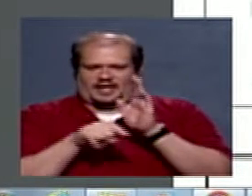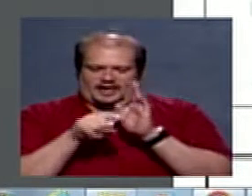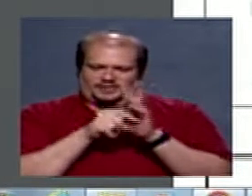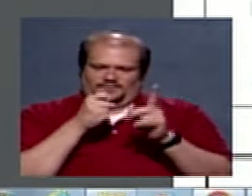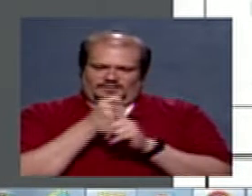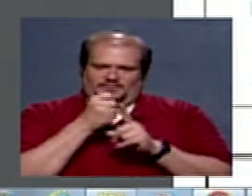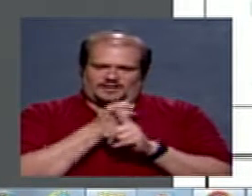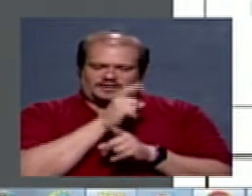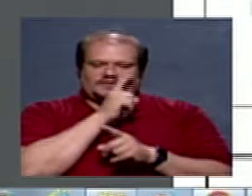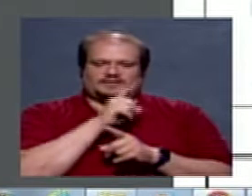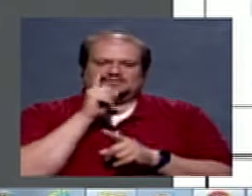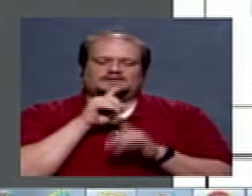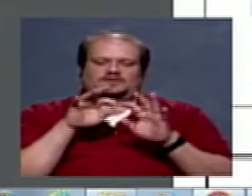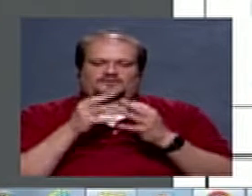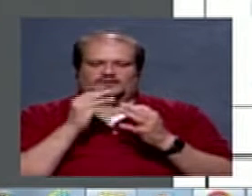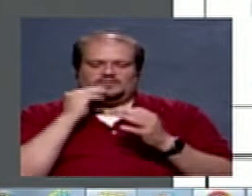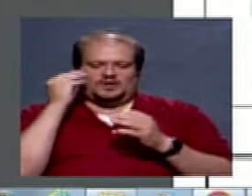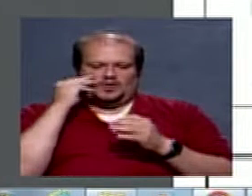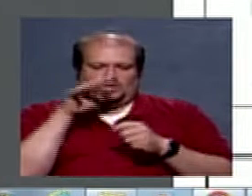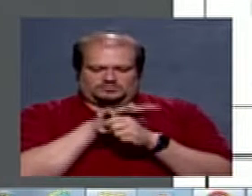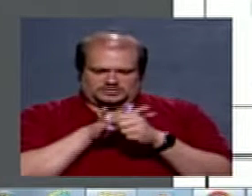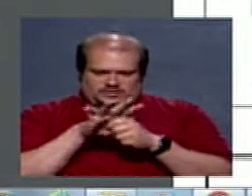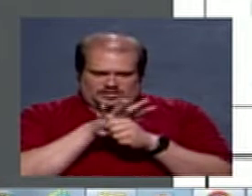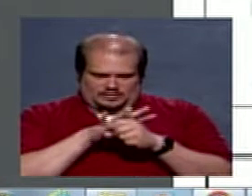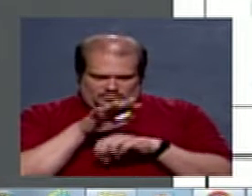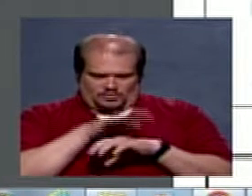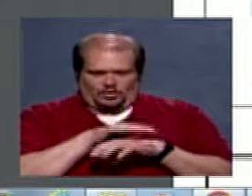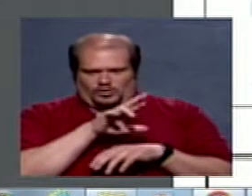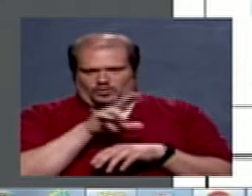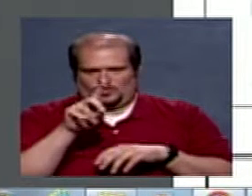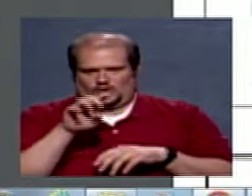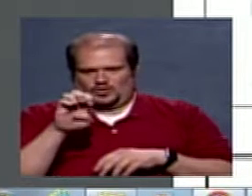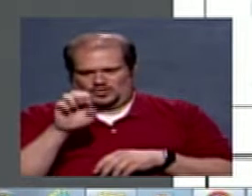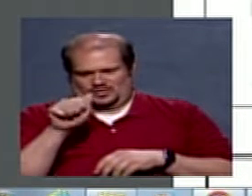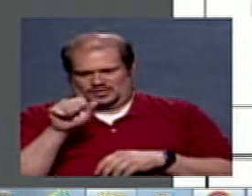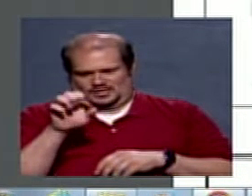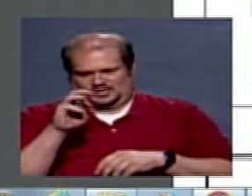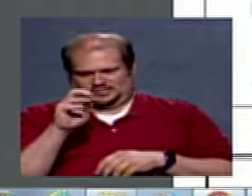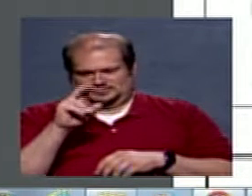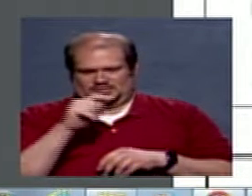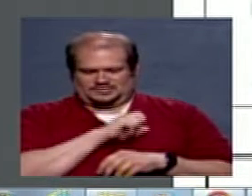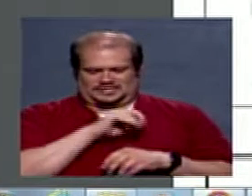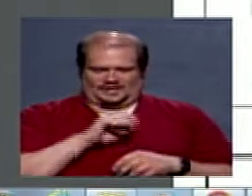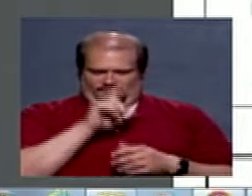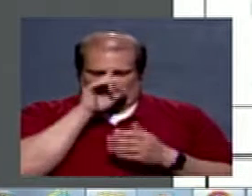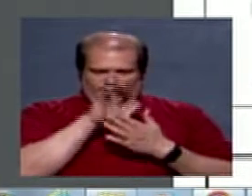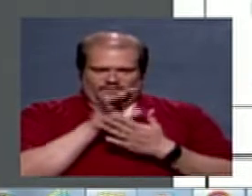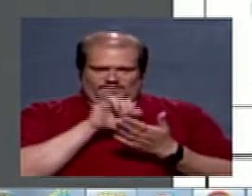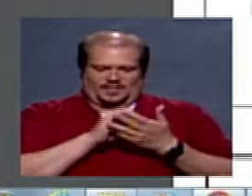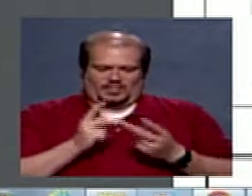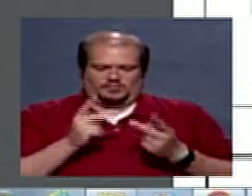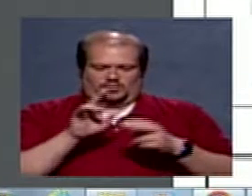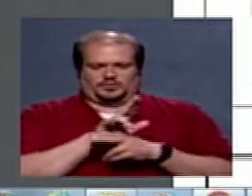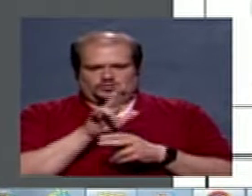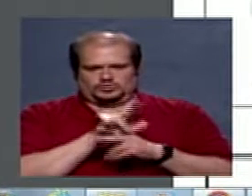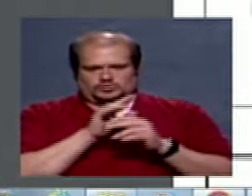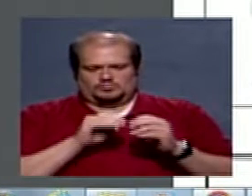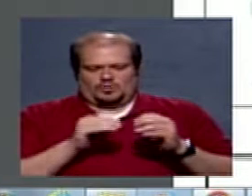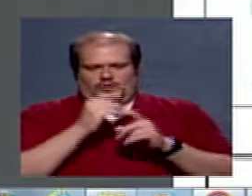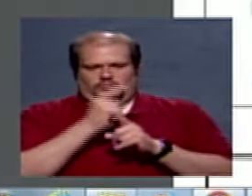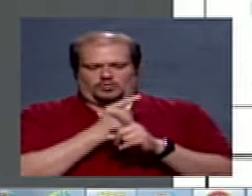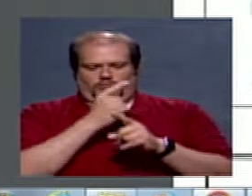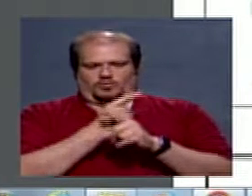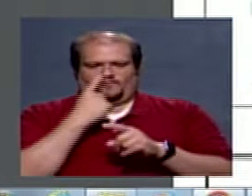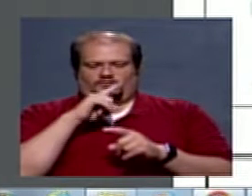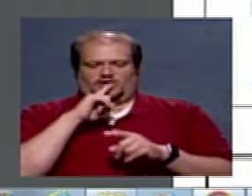impact the single-family residents whose homes are located on the road easement. Staff believes the proposed use would be more appropriate if it